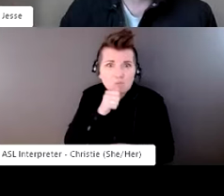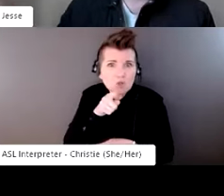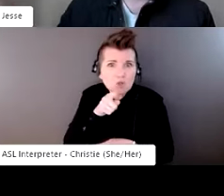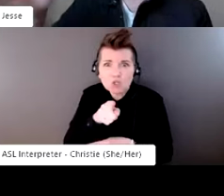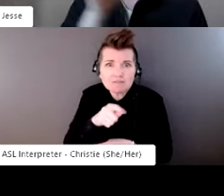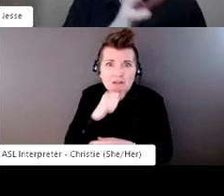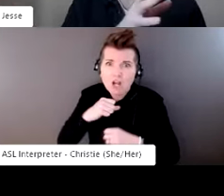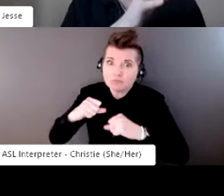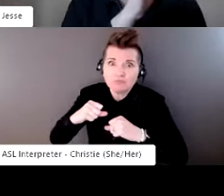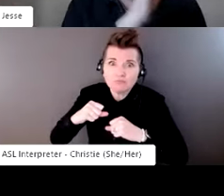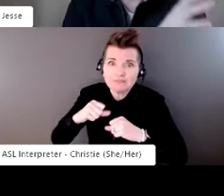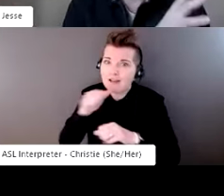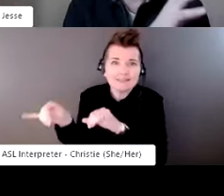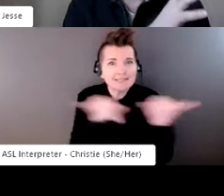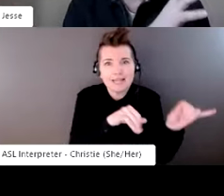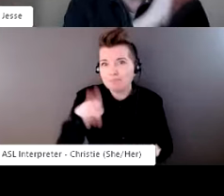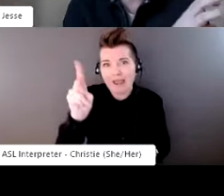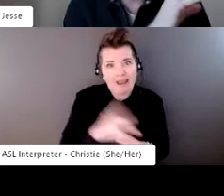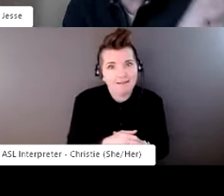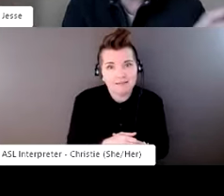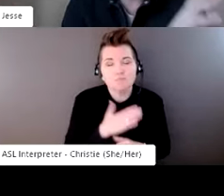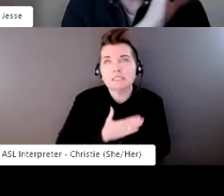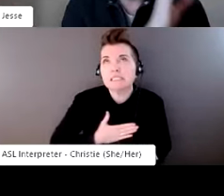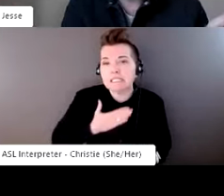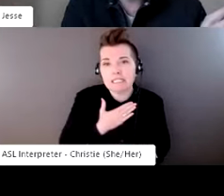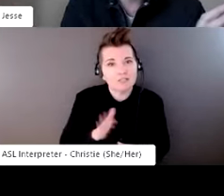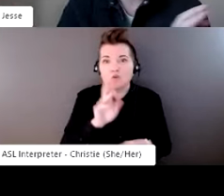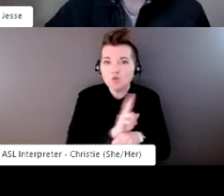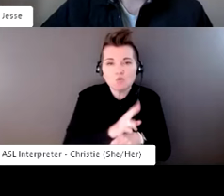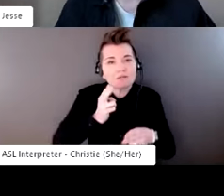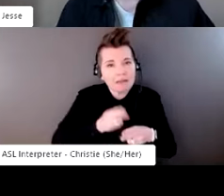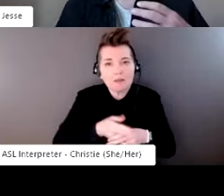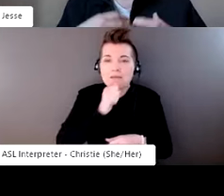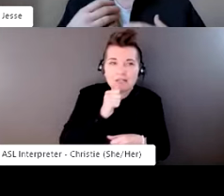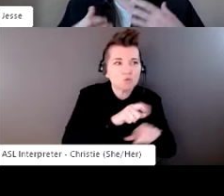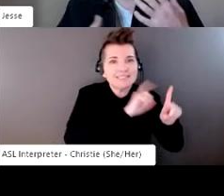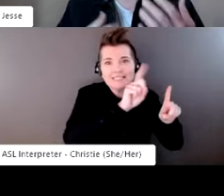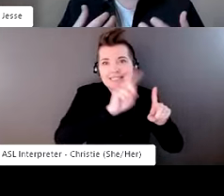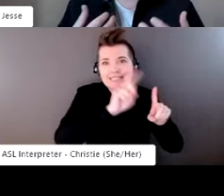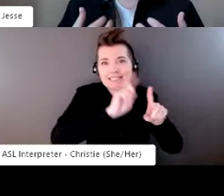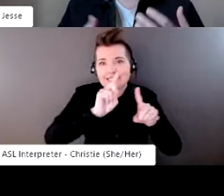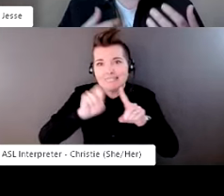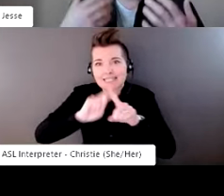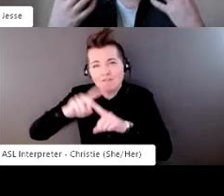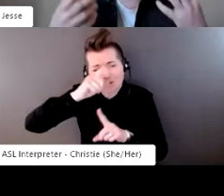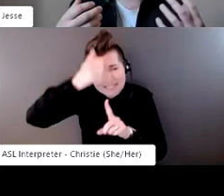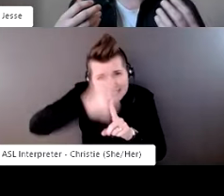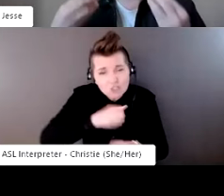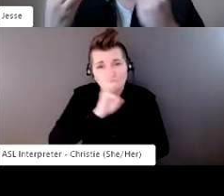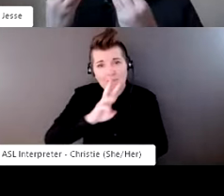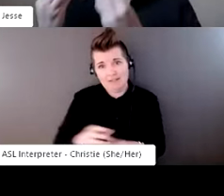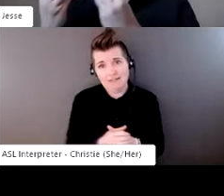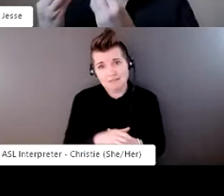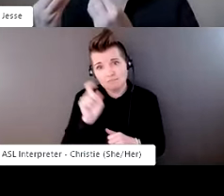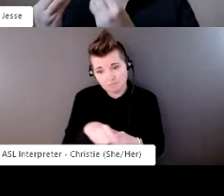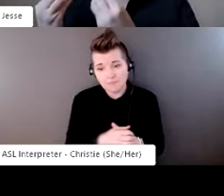do for all of your money and financial security, I'm sure you can start to see or think how the